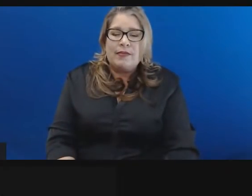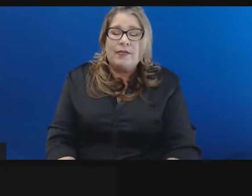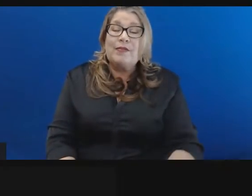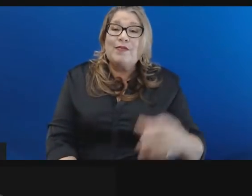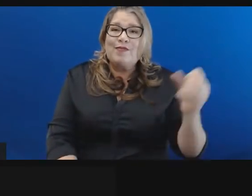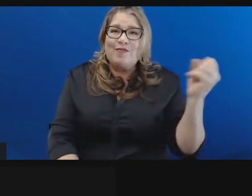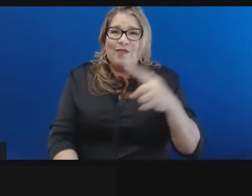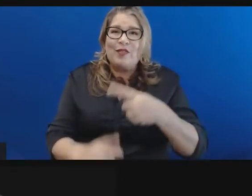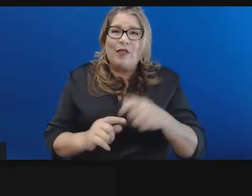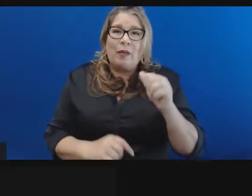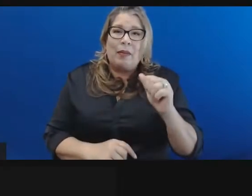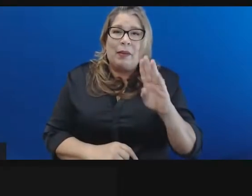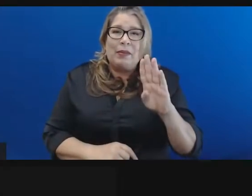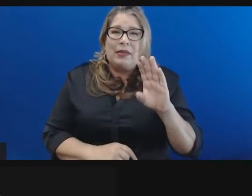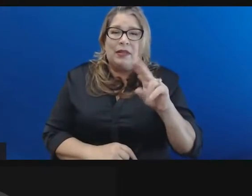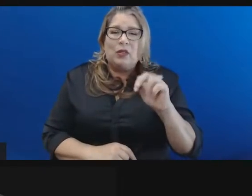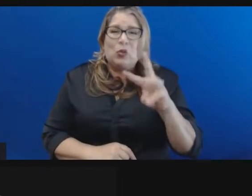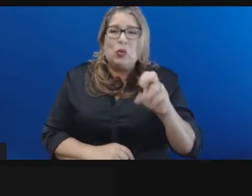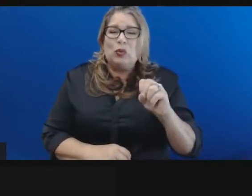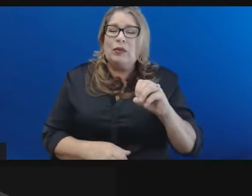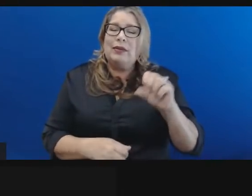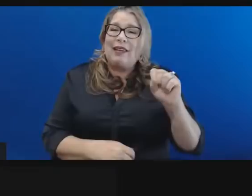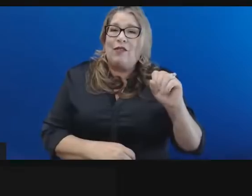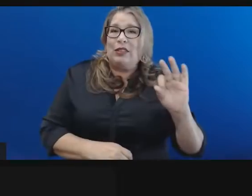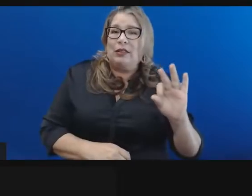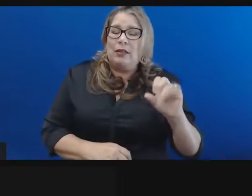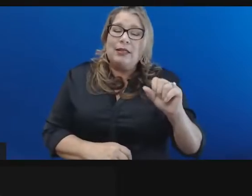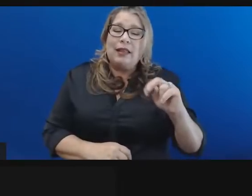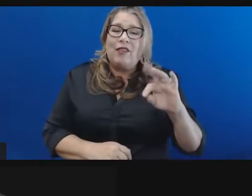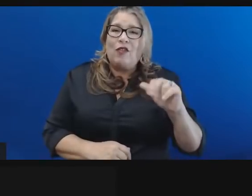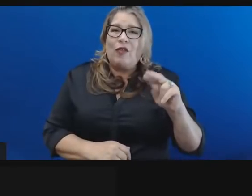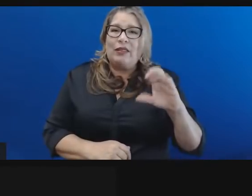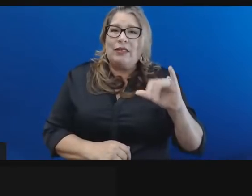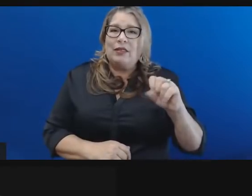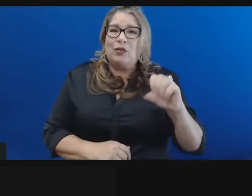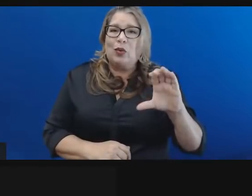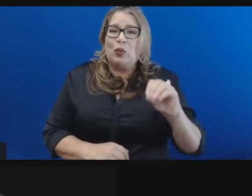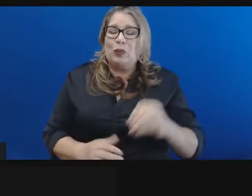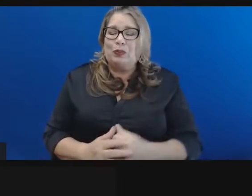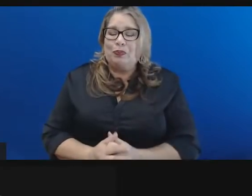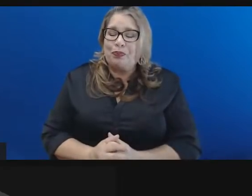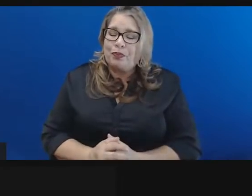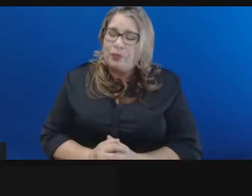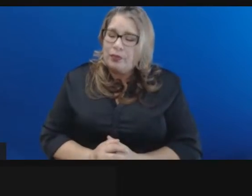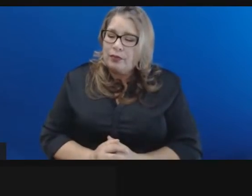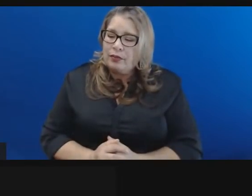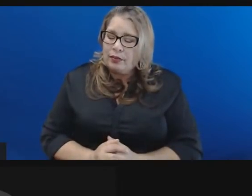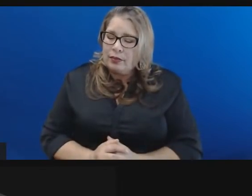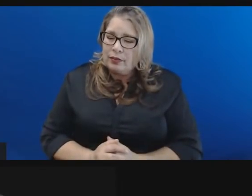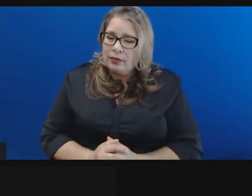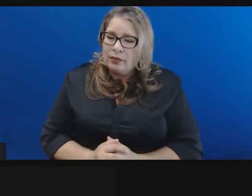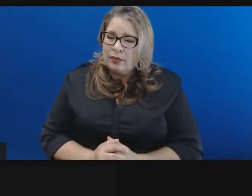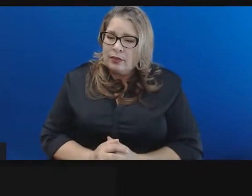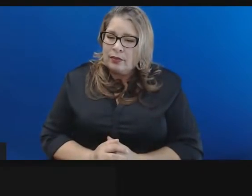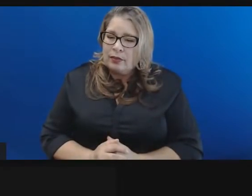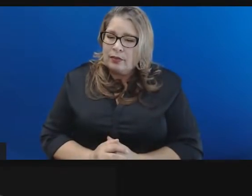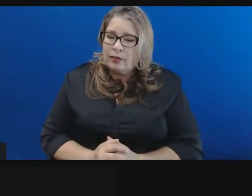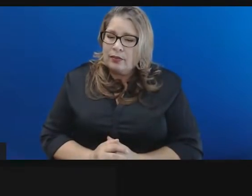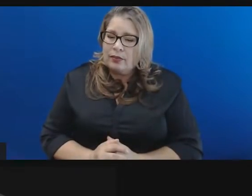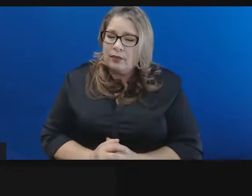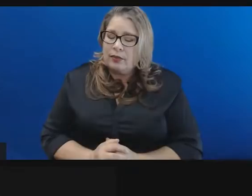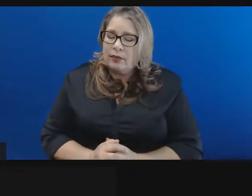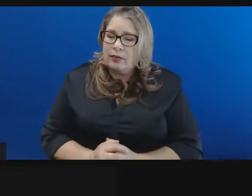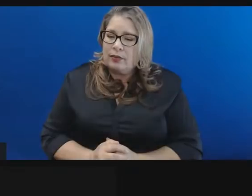Hi, Dr. Ghaly. Wanted to follow up on a development in Southern California when yesterday the Los Angeles County